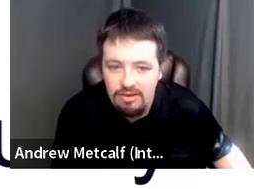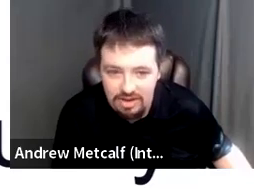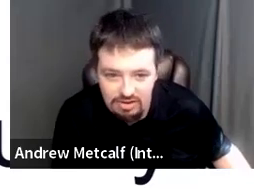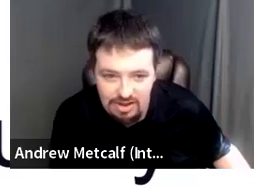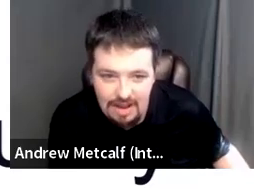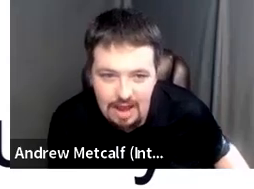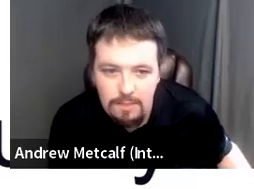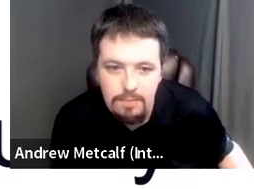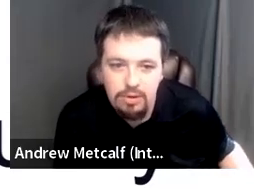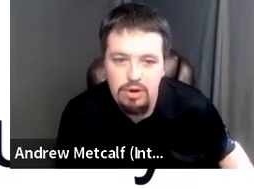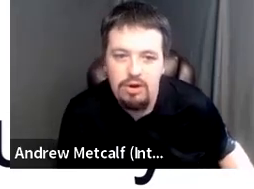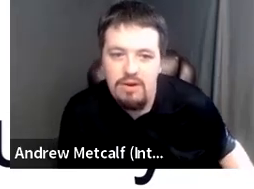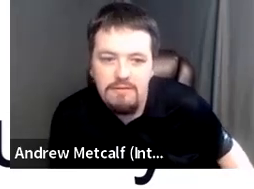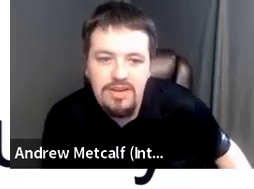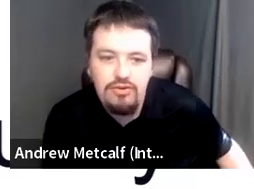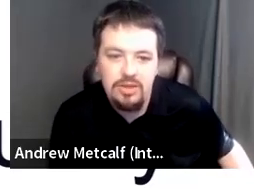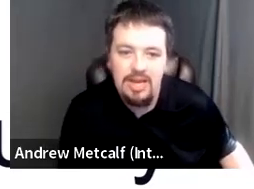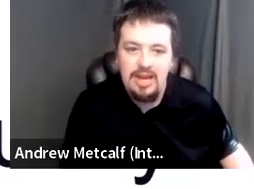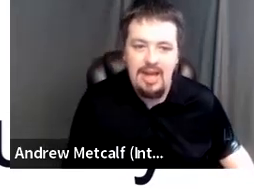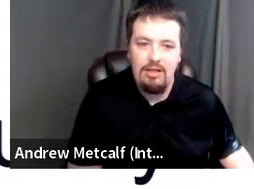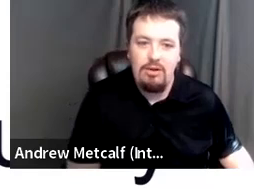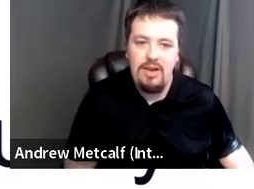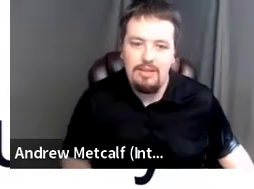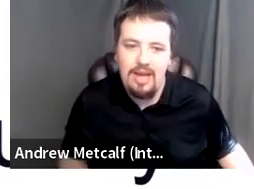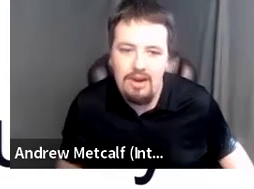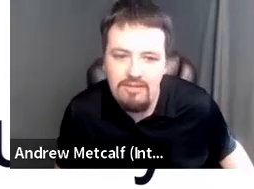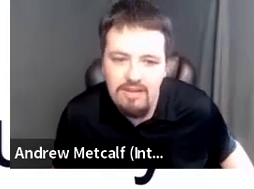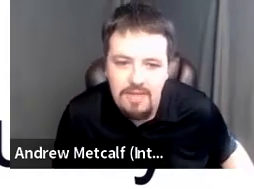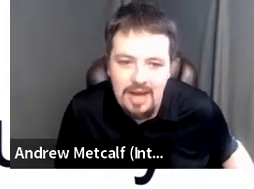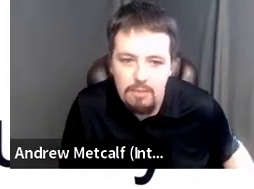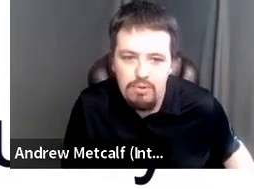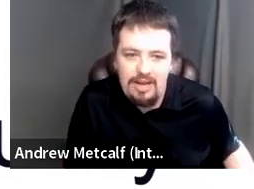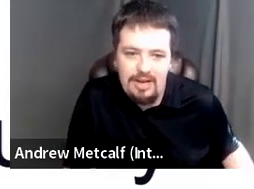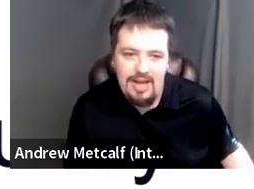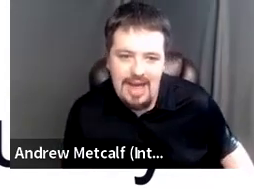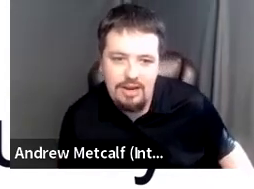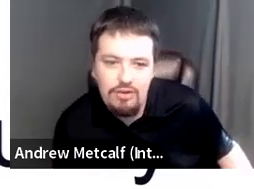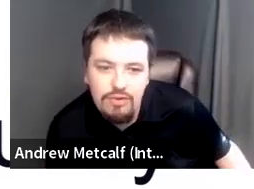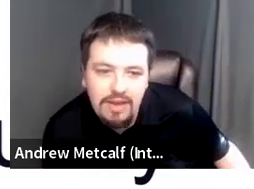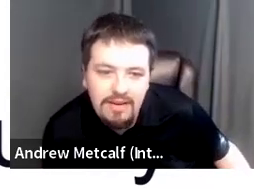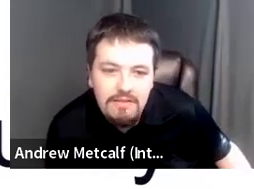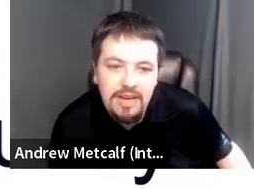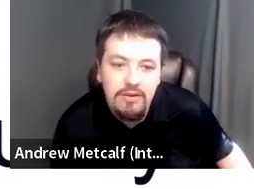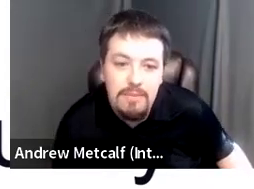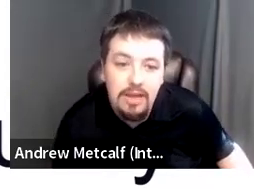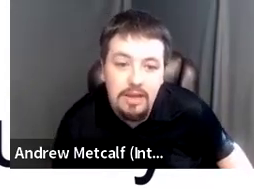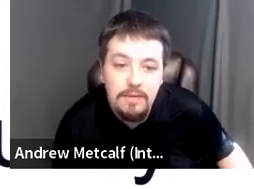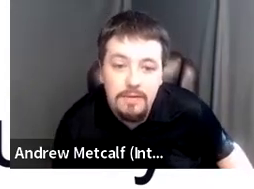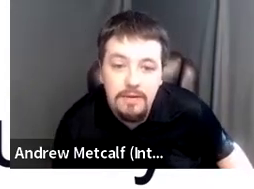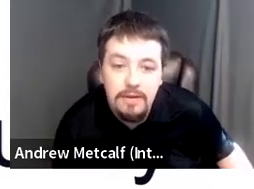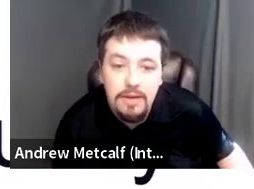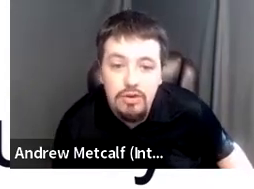ways in suggesting how people learn visually and learning letters that are printed and using finger